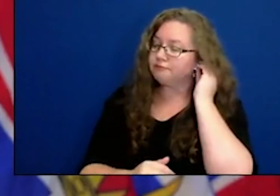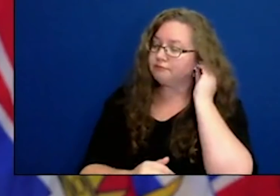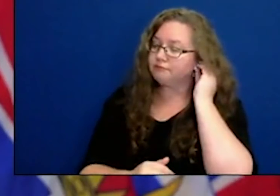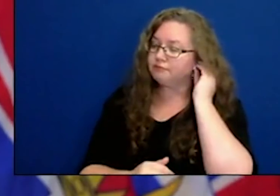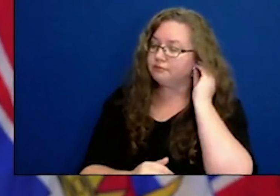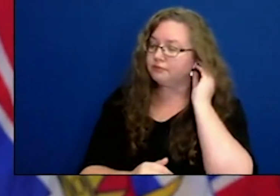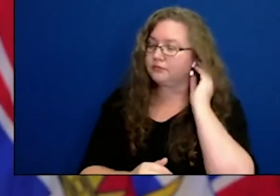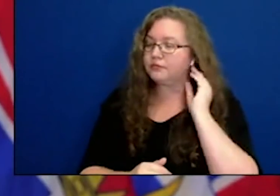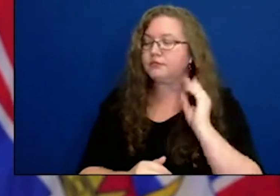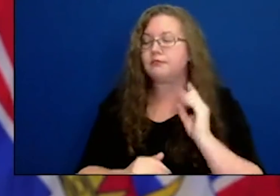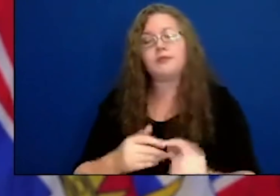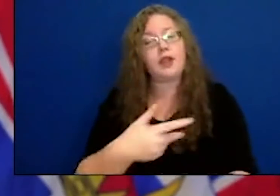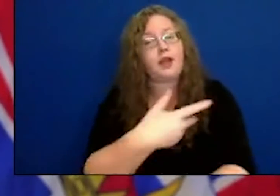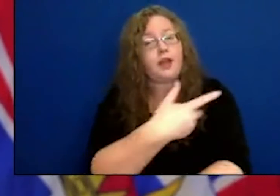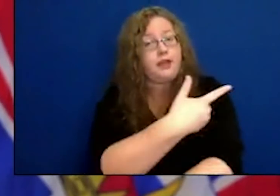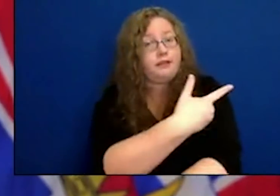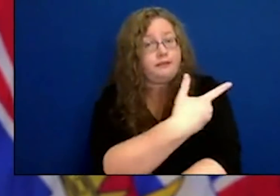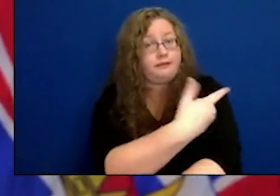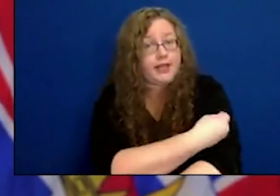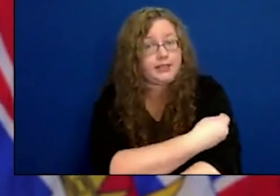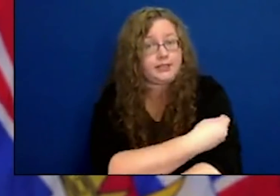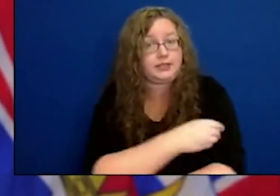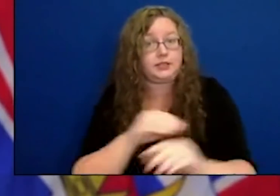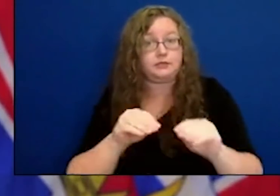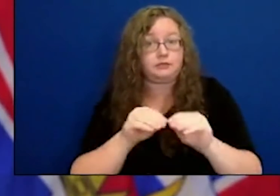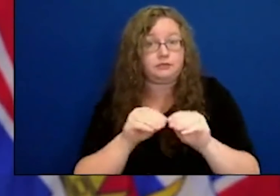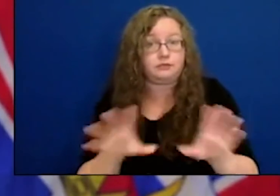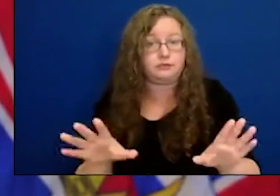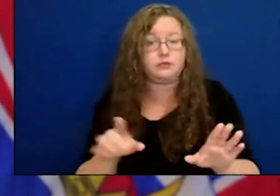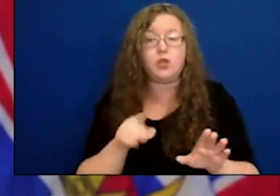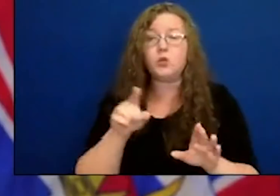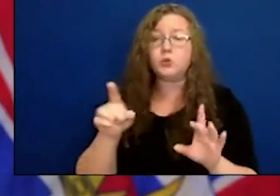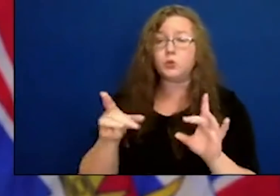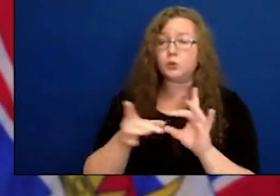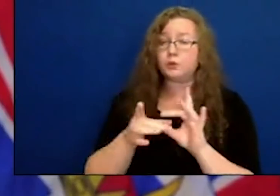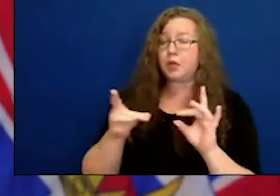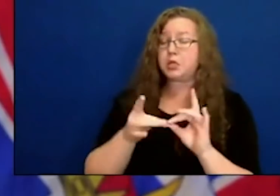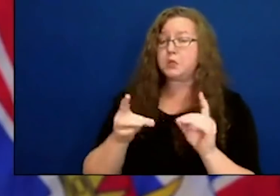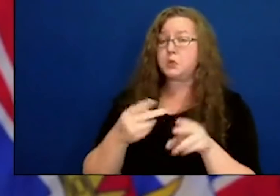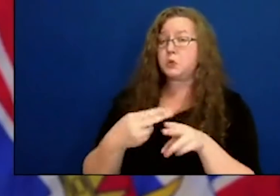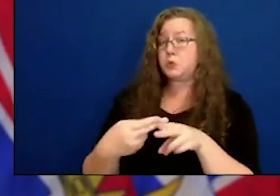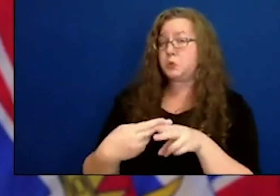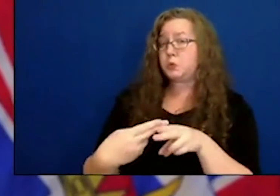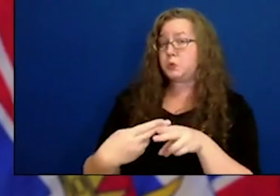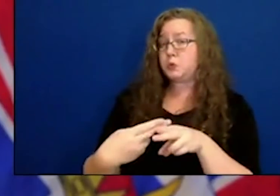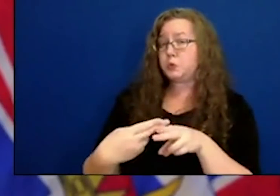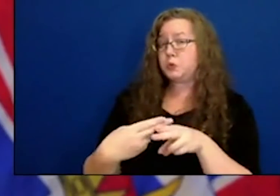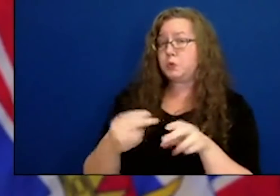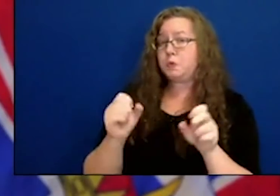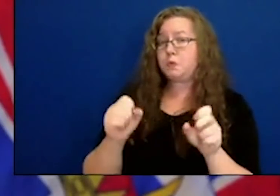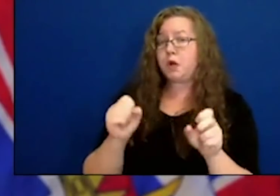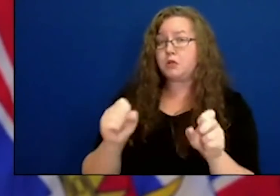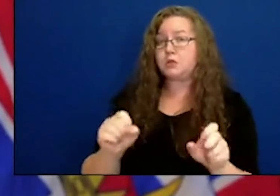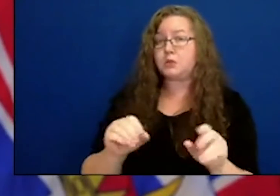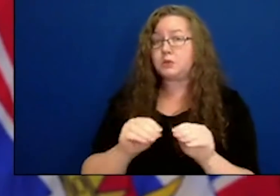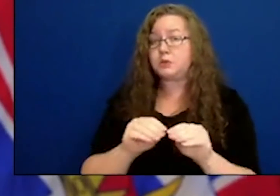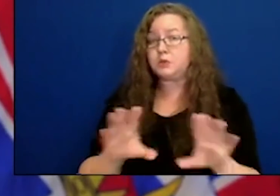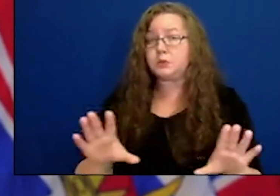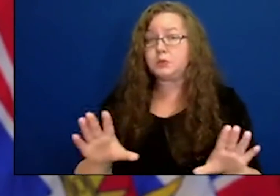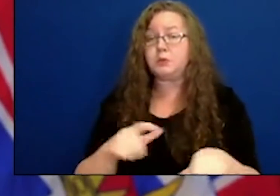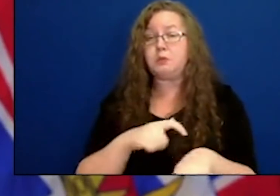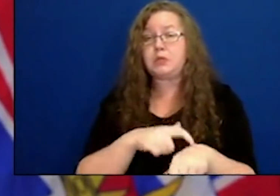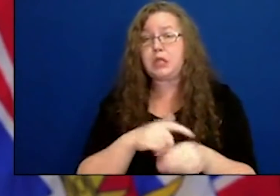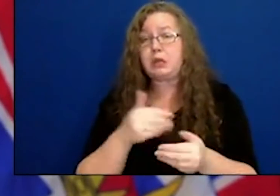of the vaccine rollout, you are giving a bit of a timeline as to when the first immunizations